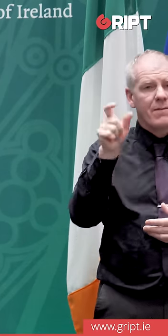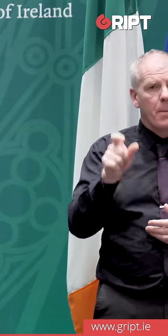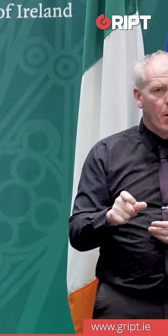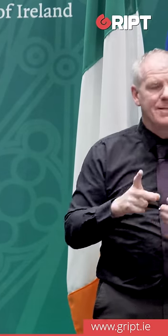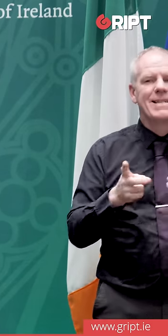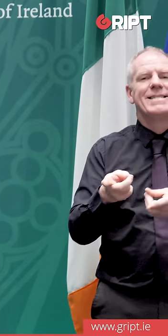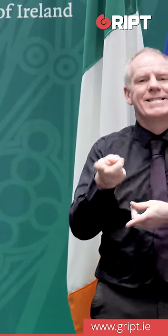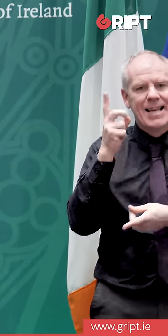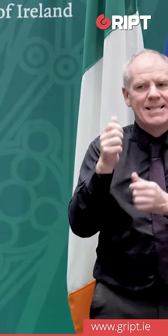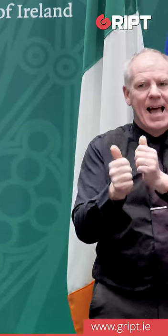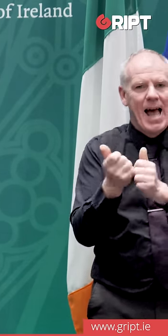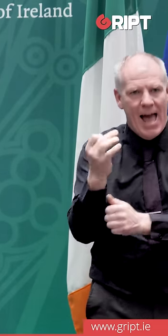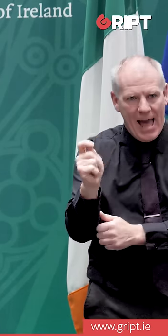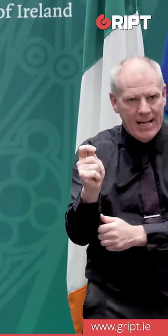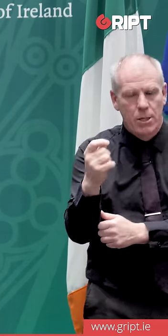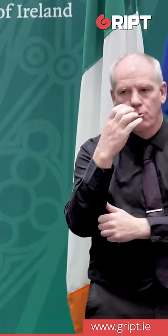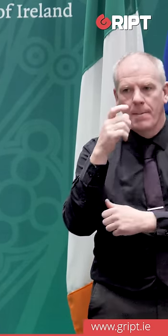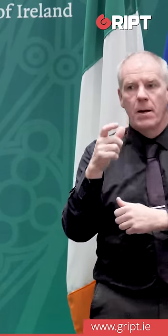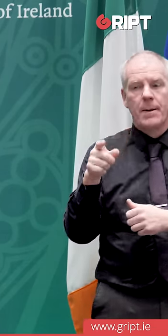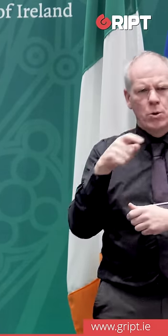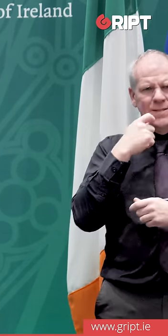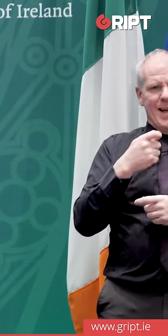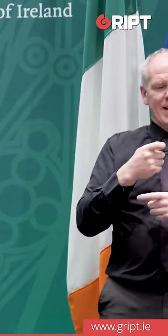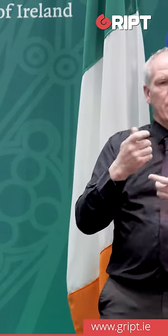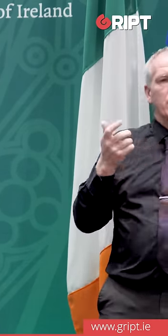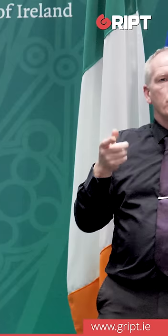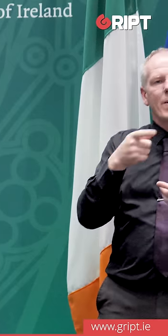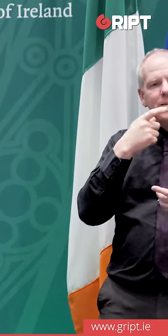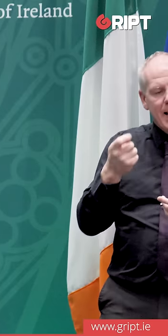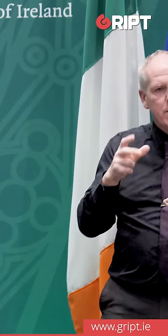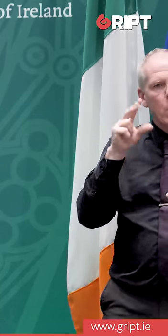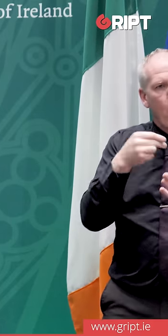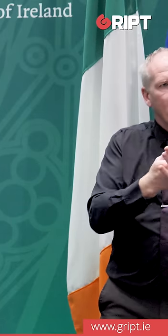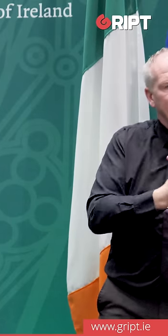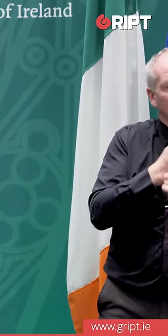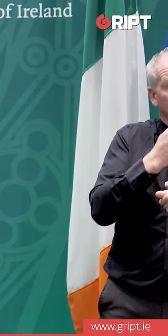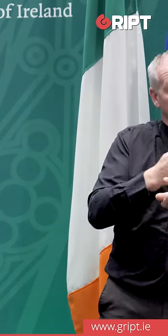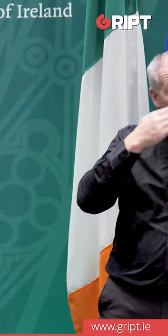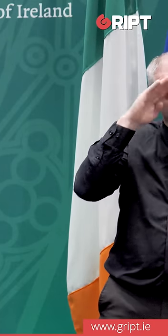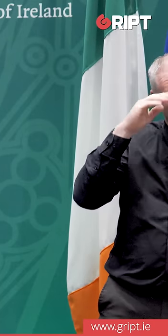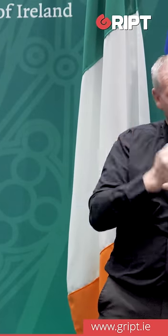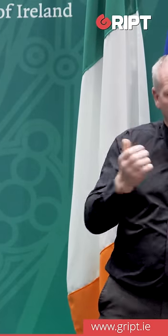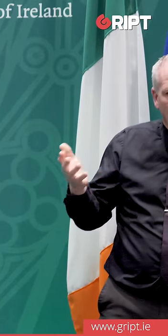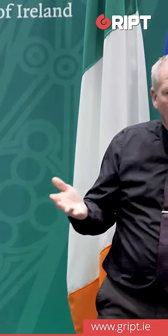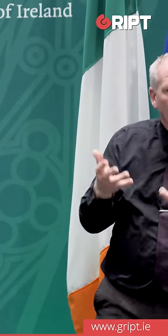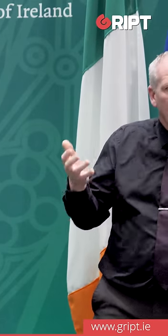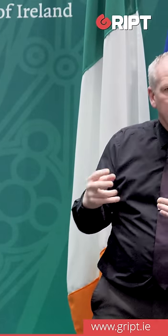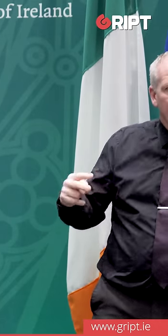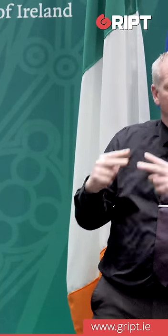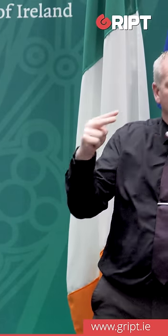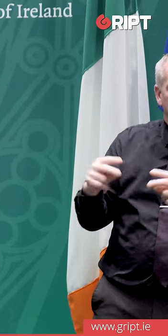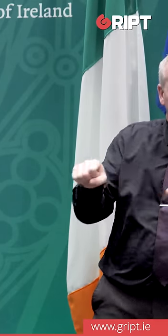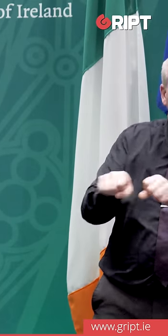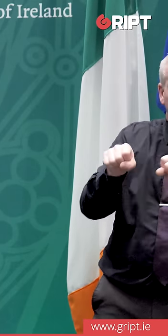a violent act, that is committing a crime. But what you had said earlier was that there is no legislation in Ireland around incitement to violence. I'm